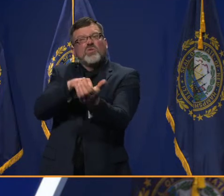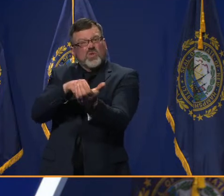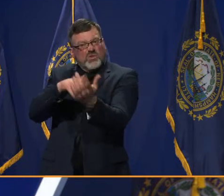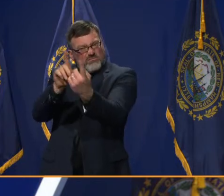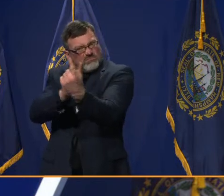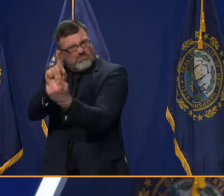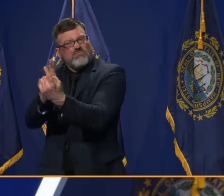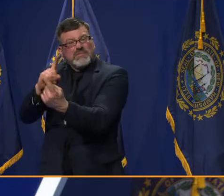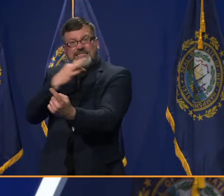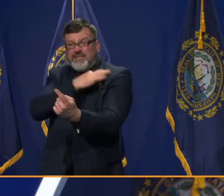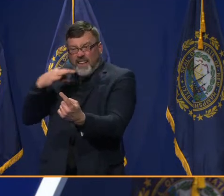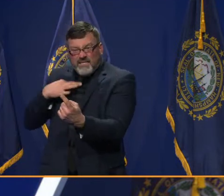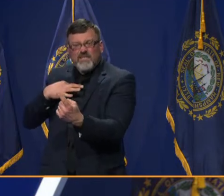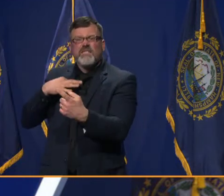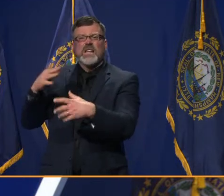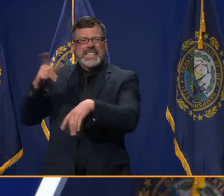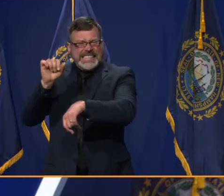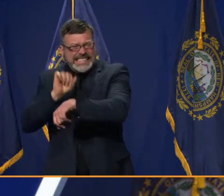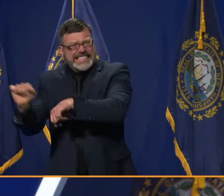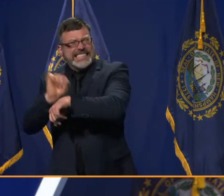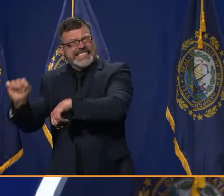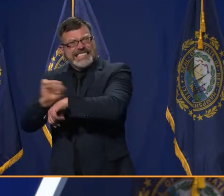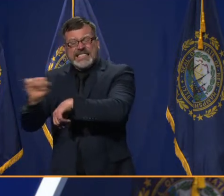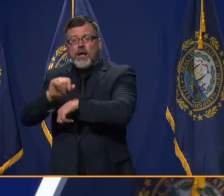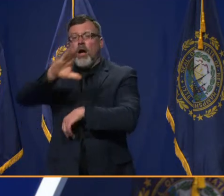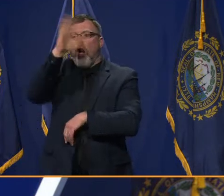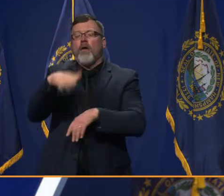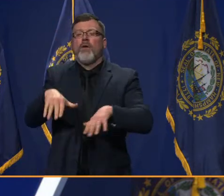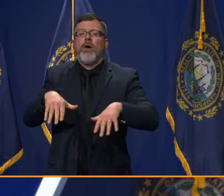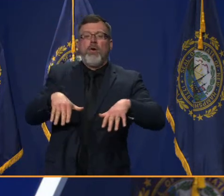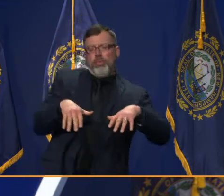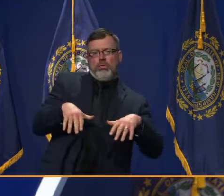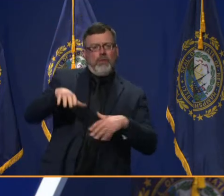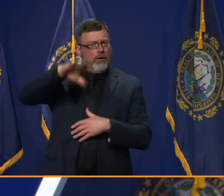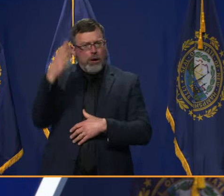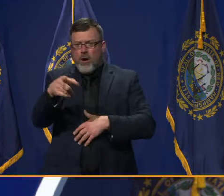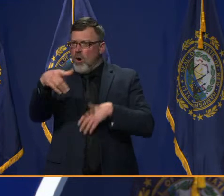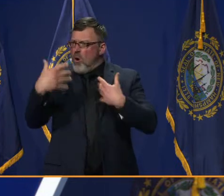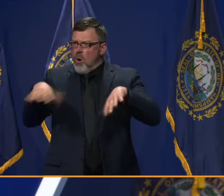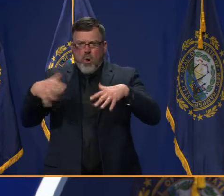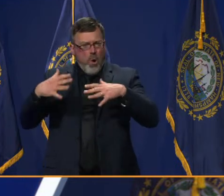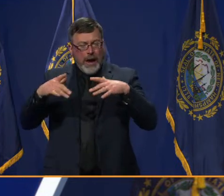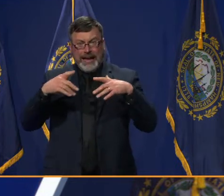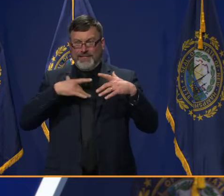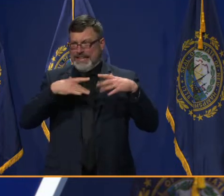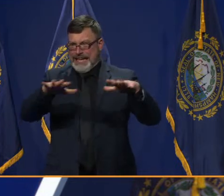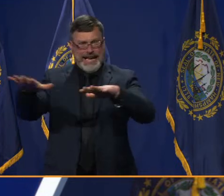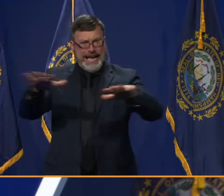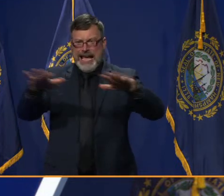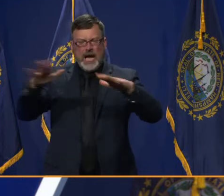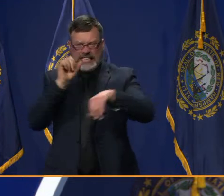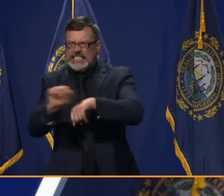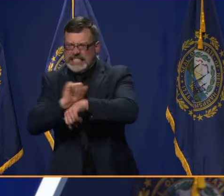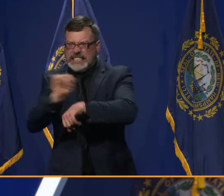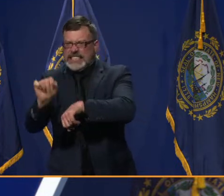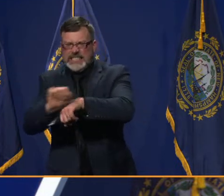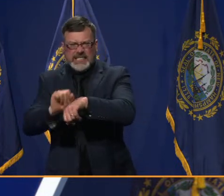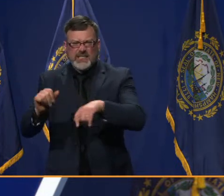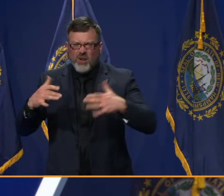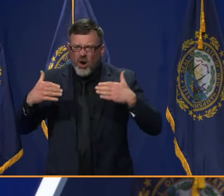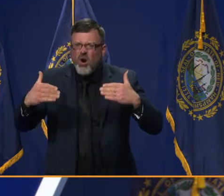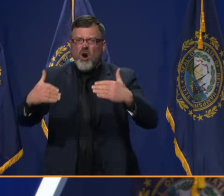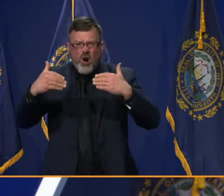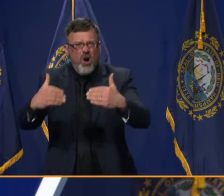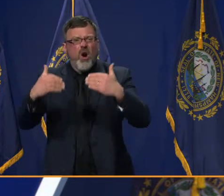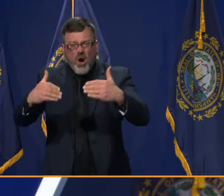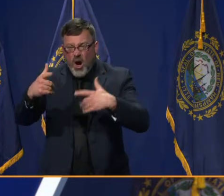who never stopped, never slowed down, put themselves at risk when the chips were down, and they kept going. They were there for our loved